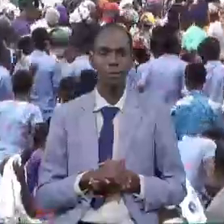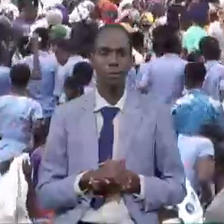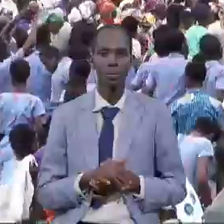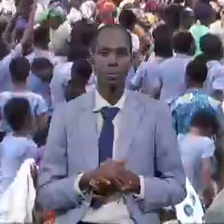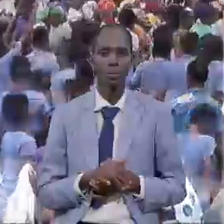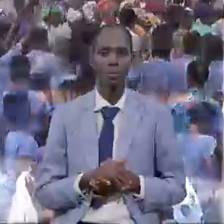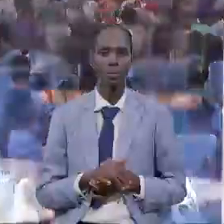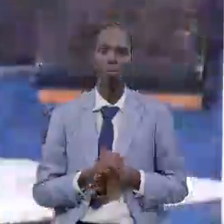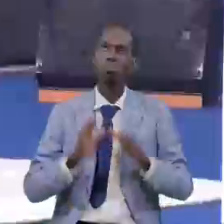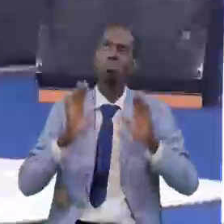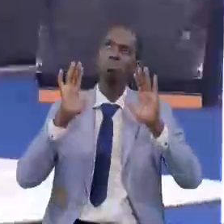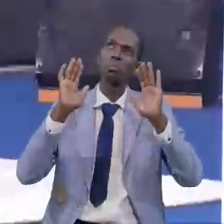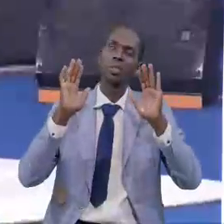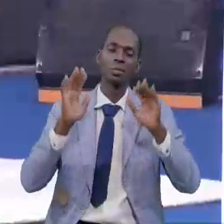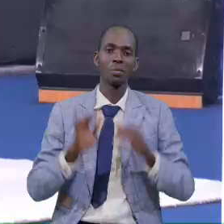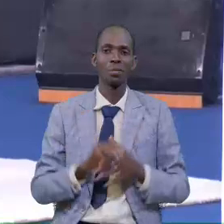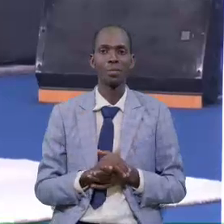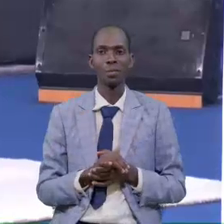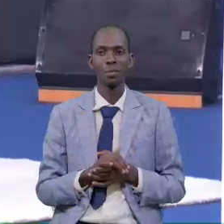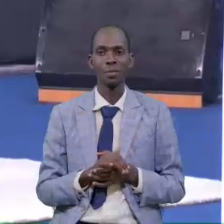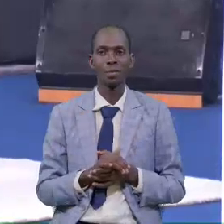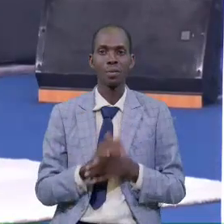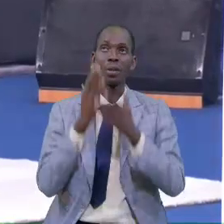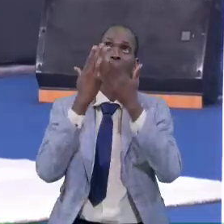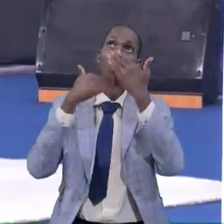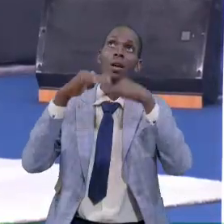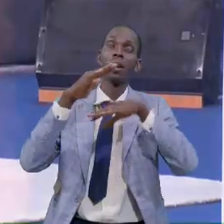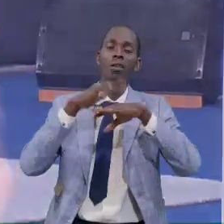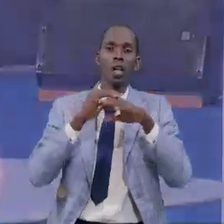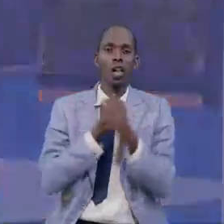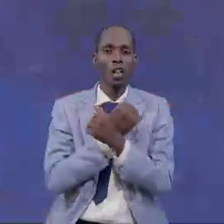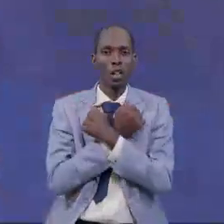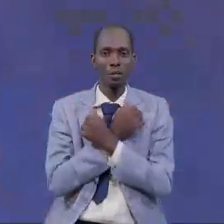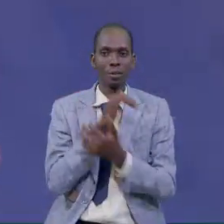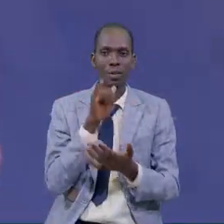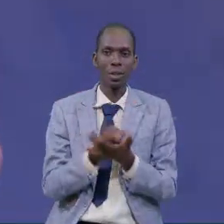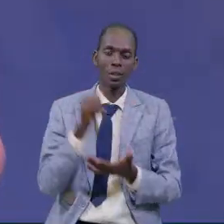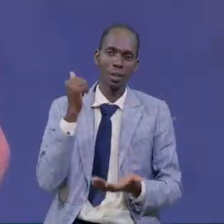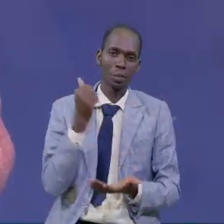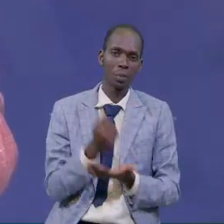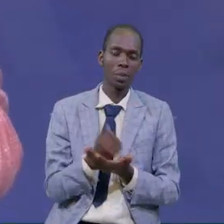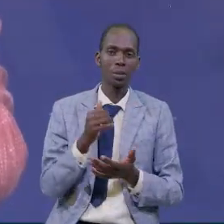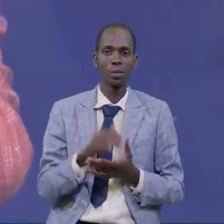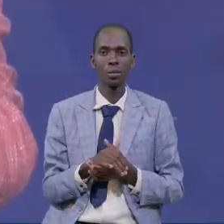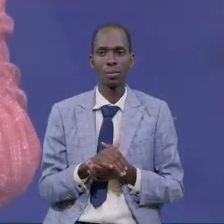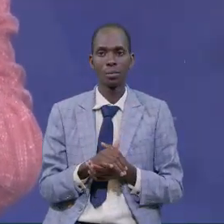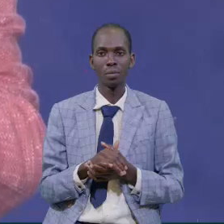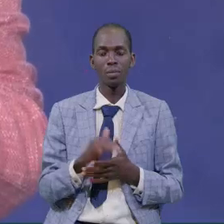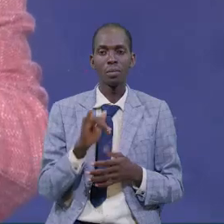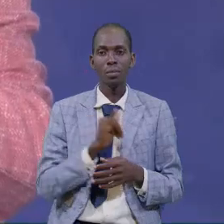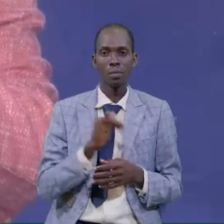Wonderful. Heaven loves that amen. I'm going to allow you to send